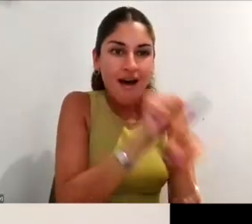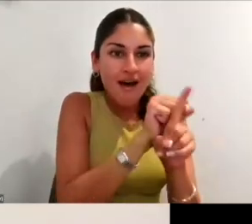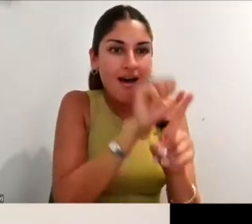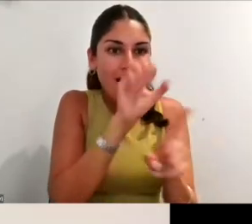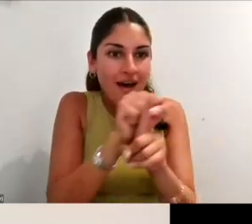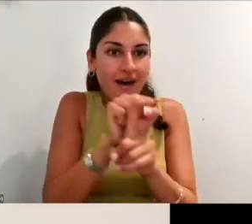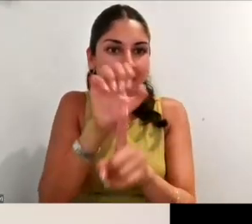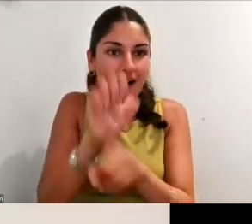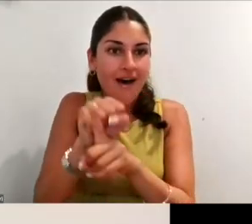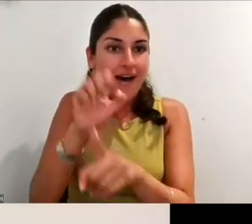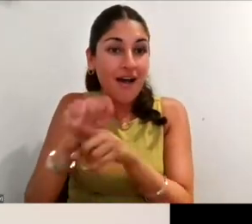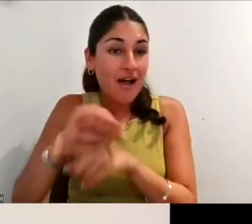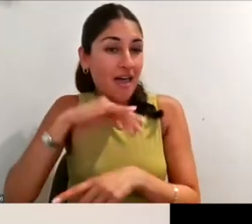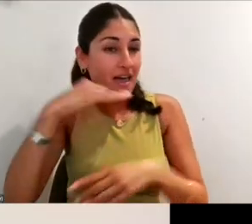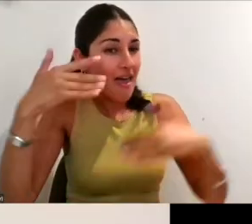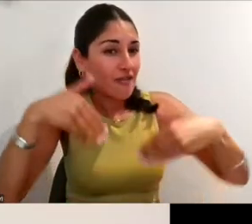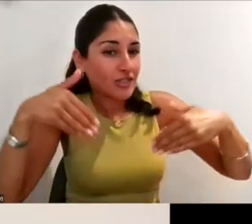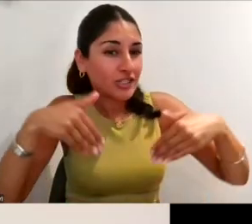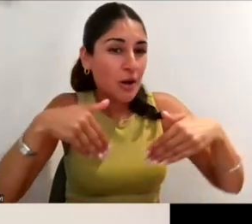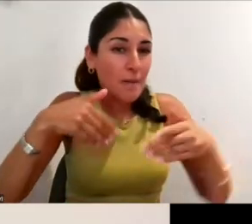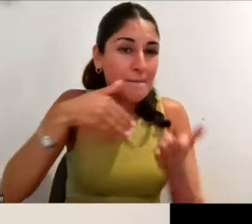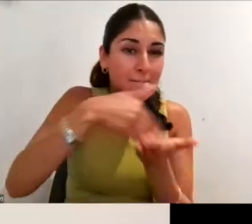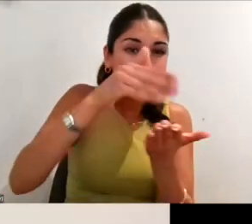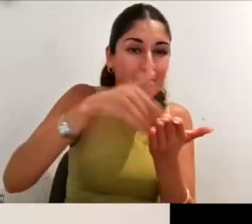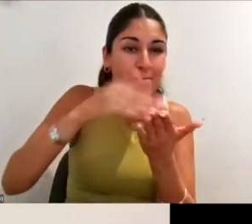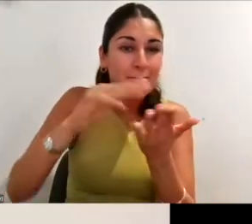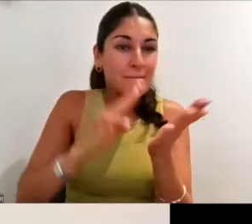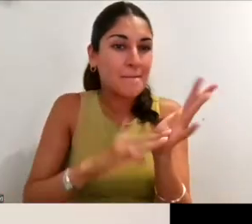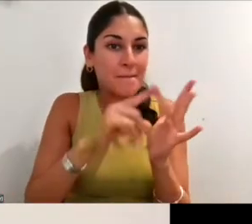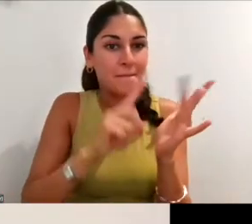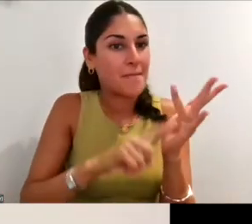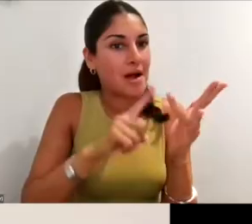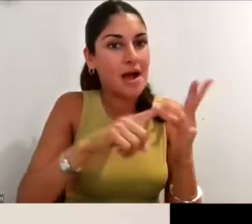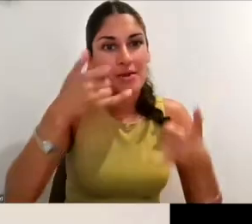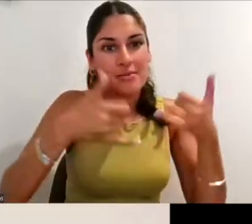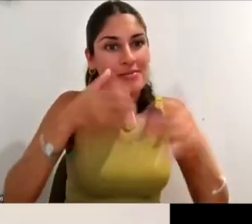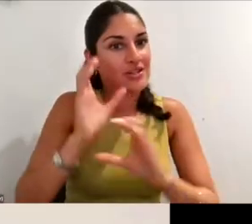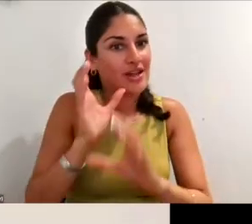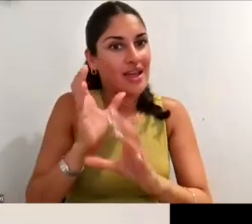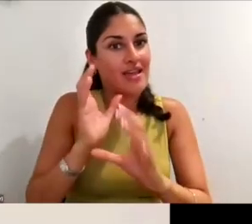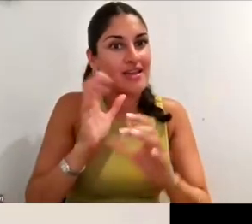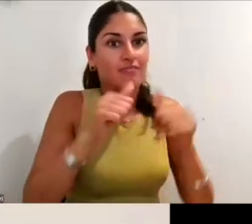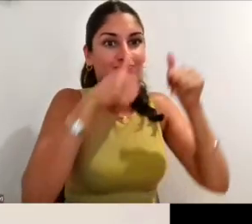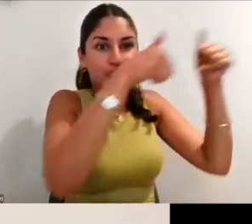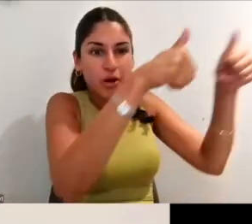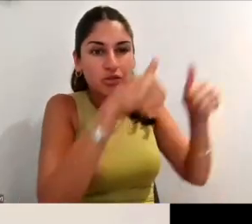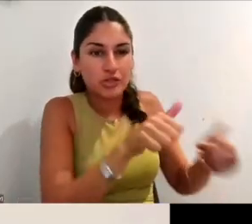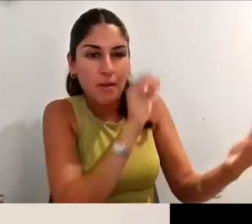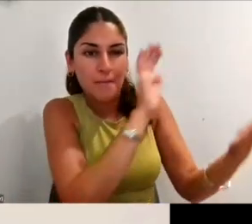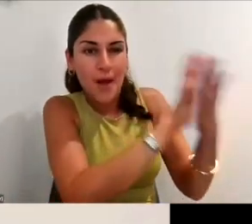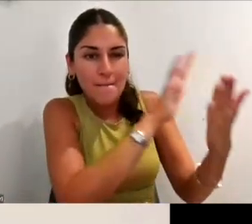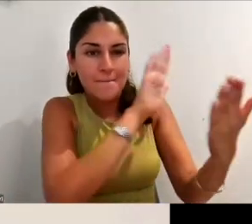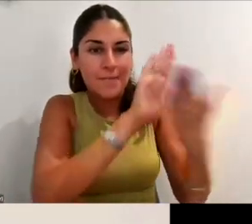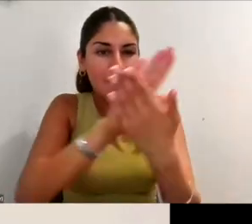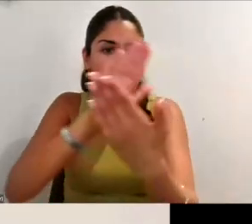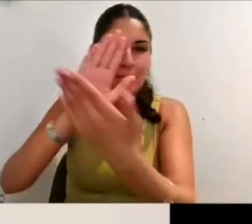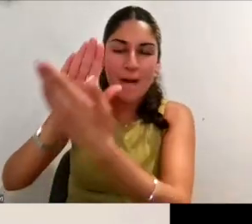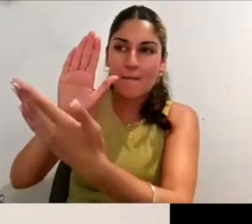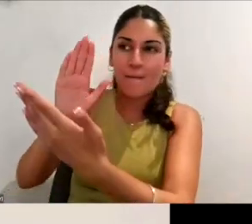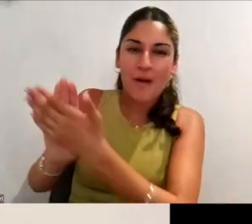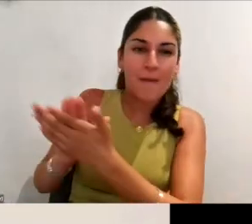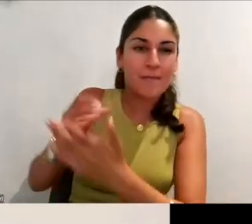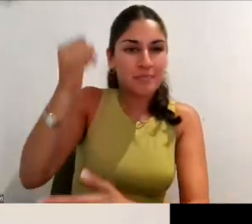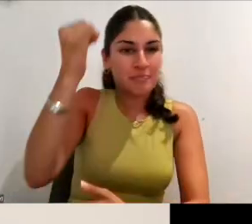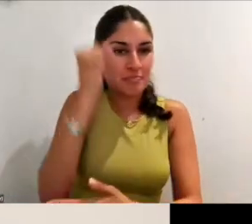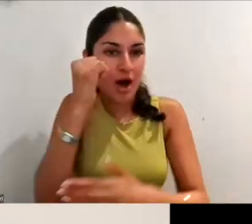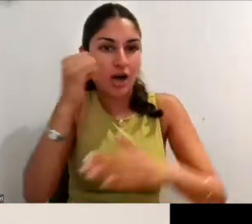shop is advertising it. The powder is stacked in massive cans flanking doorways, vats of it churning at bars. How have I